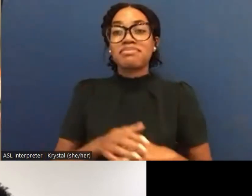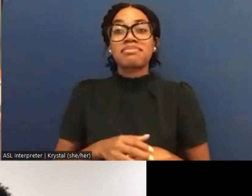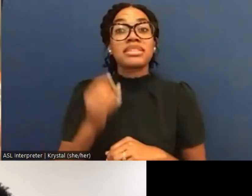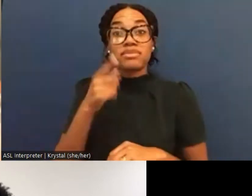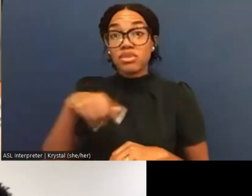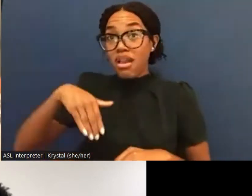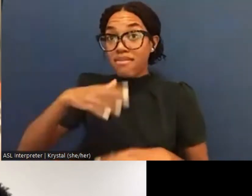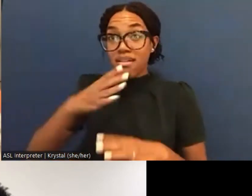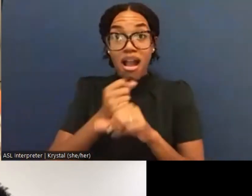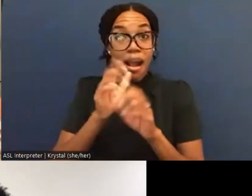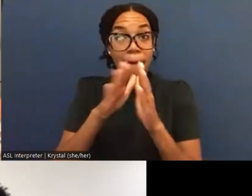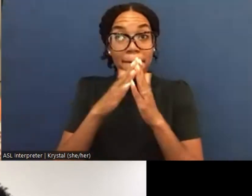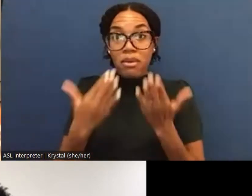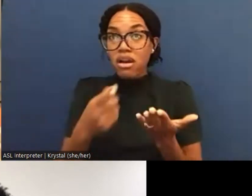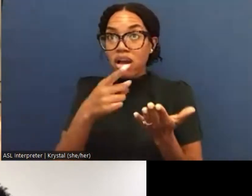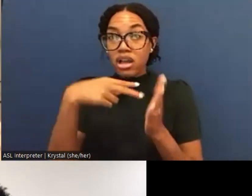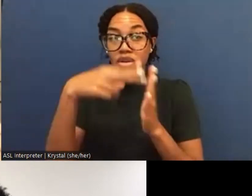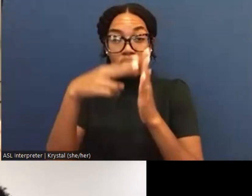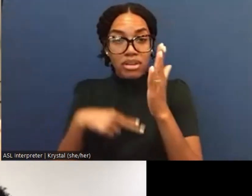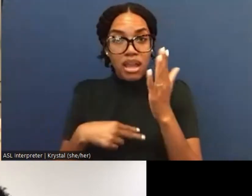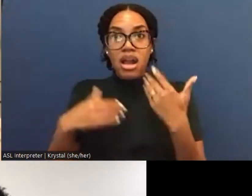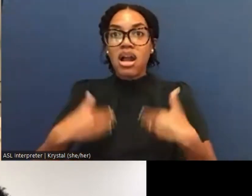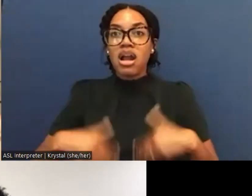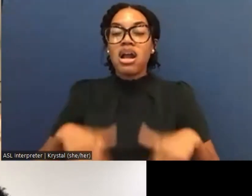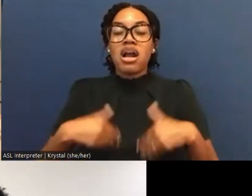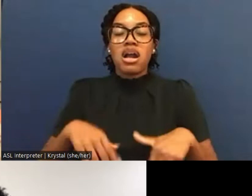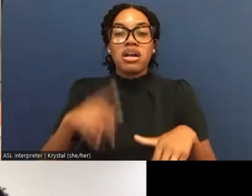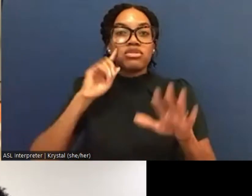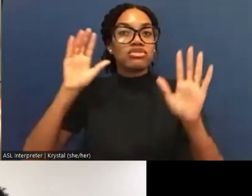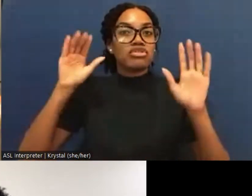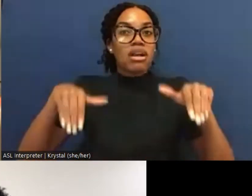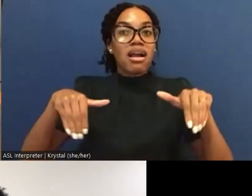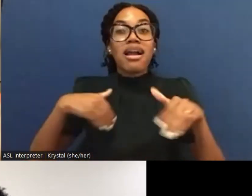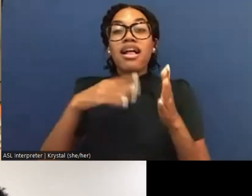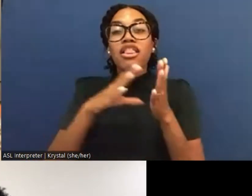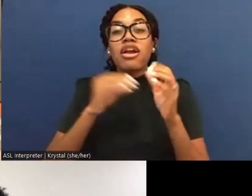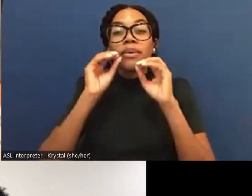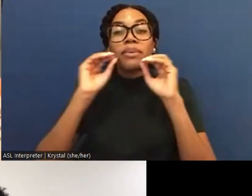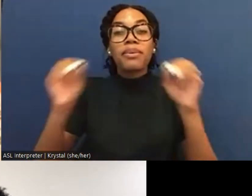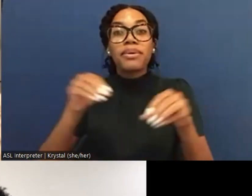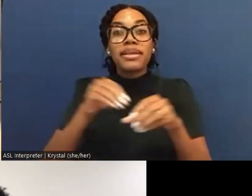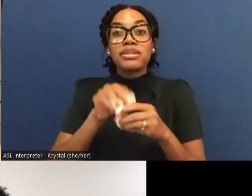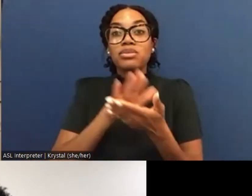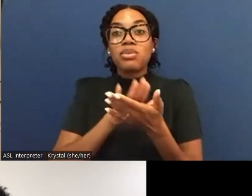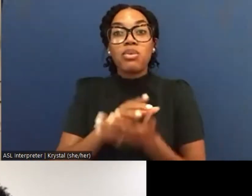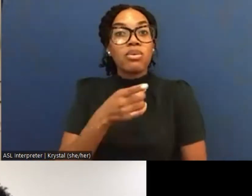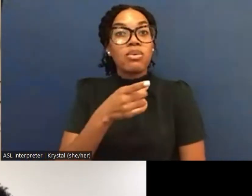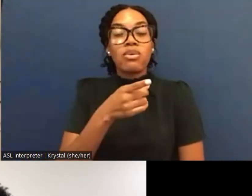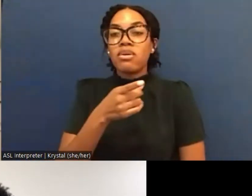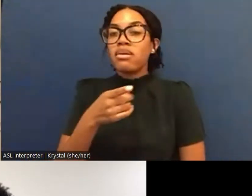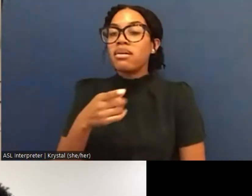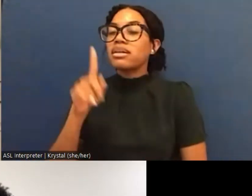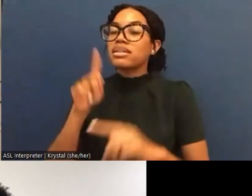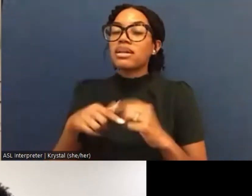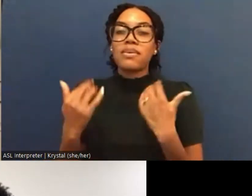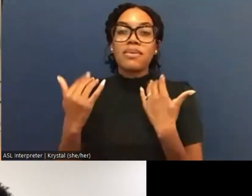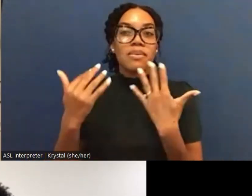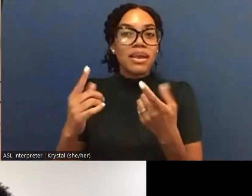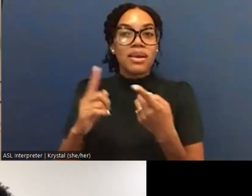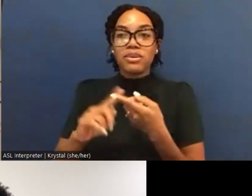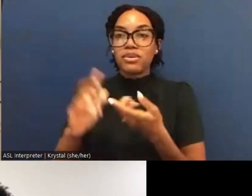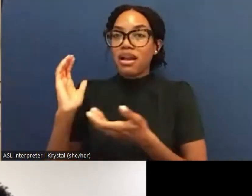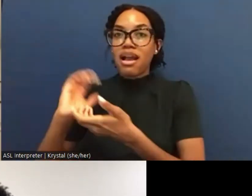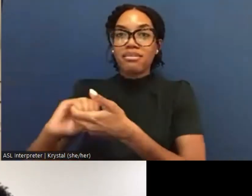shook me. I did not learn any of this in school, and I cannot wait to collaborate with all